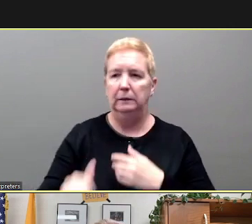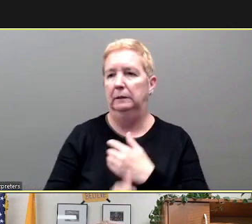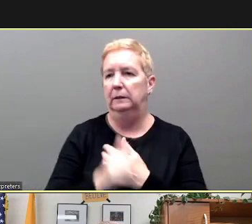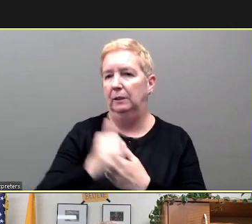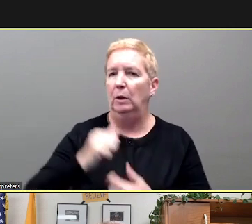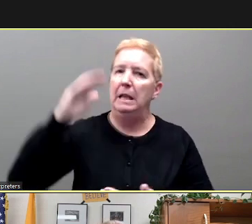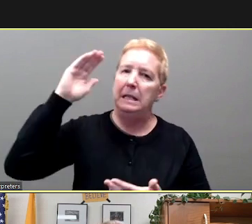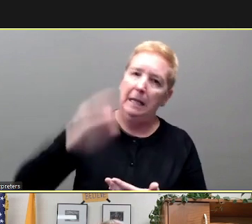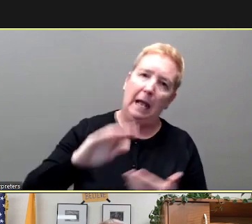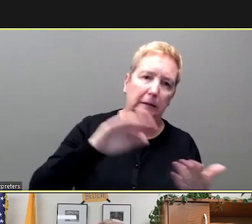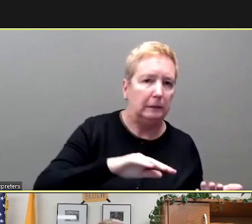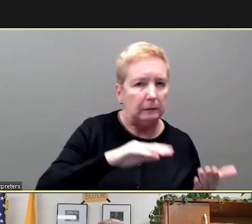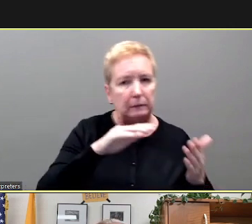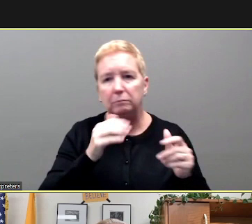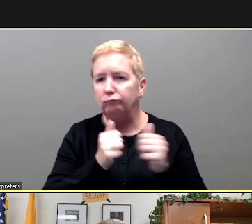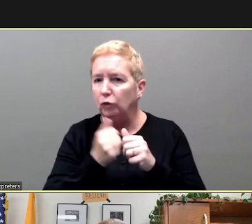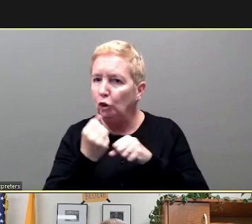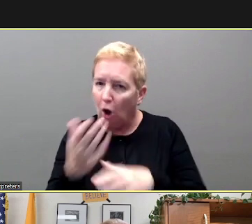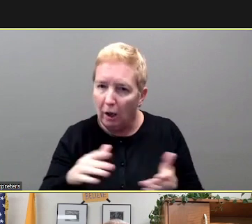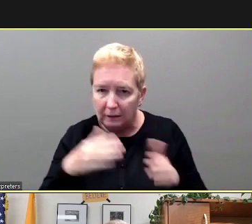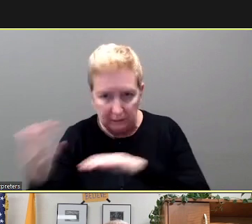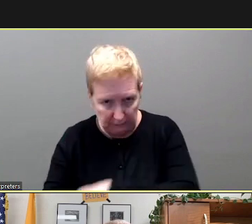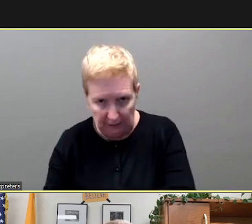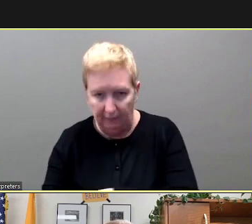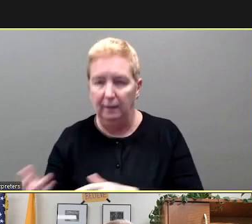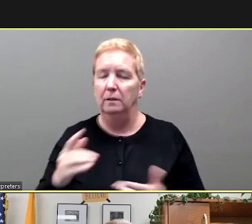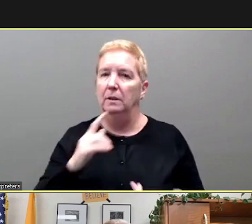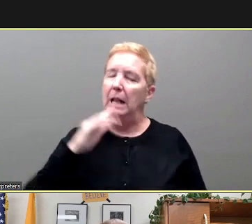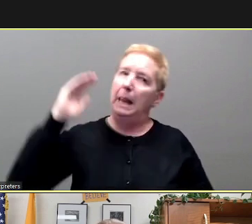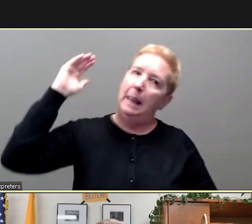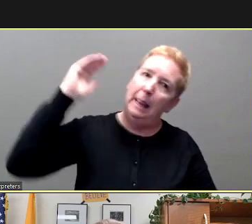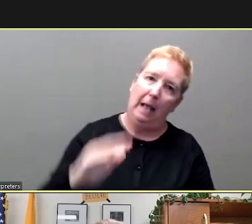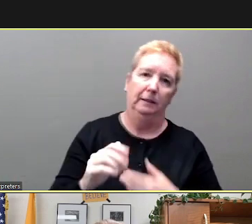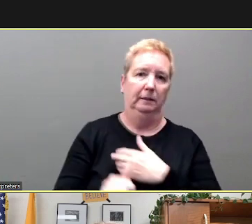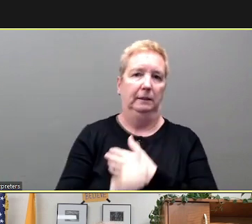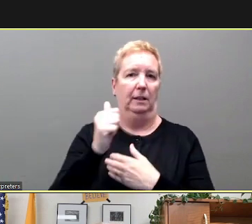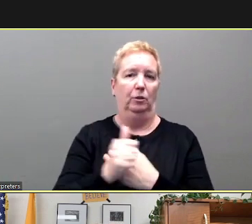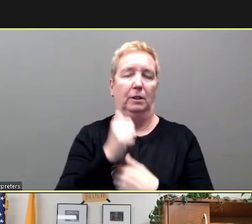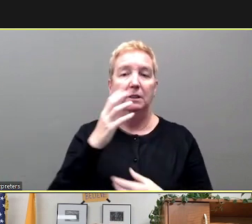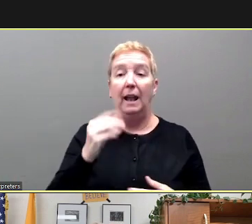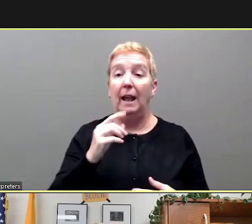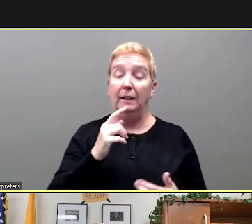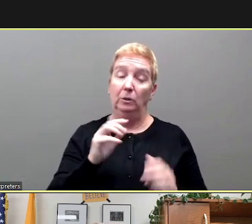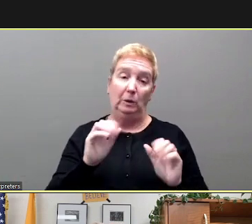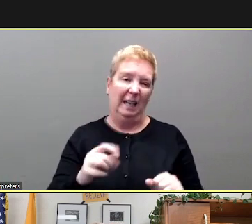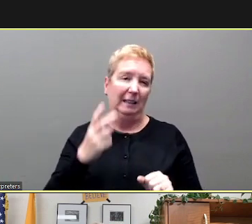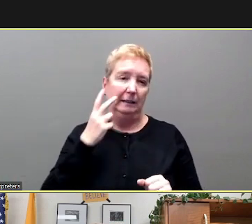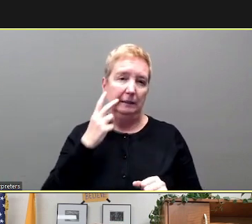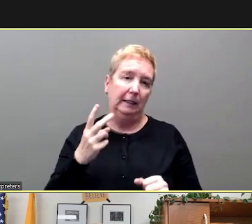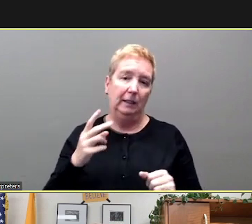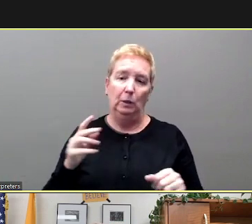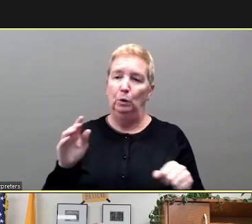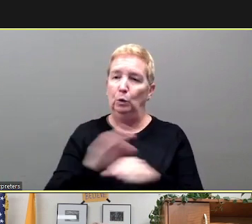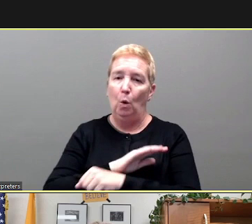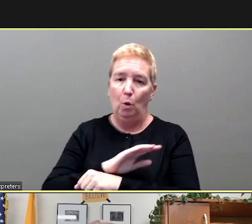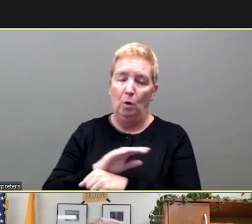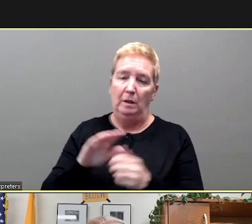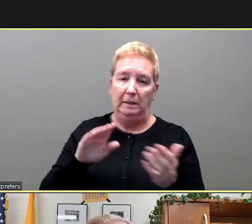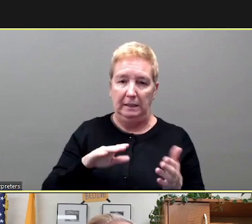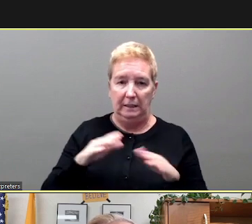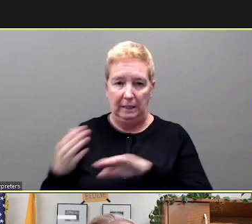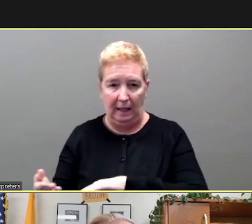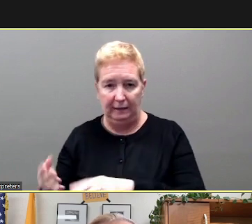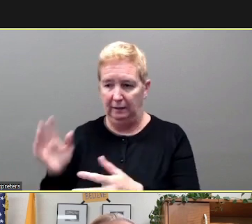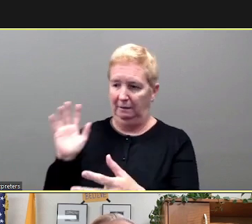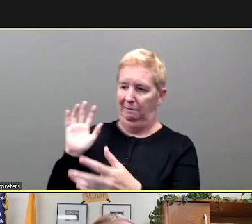strains, much lower mortality rate. And you can see total deaths of now